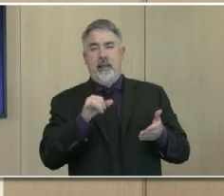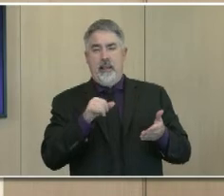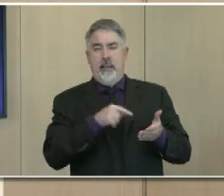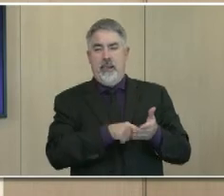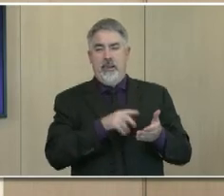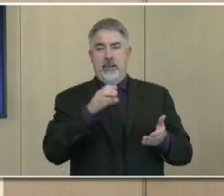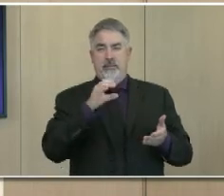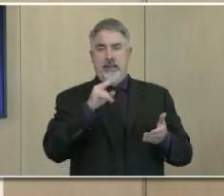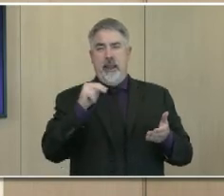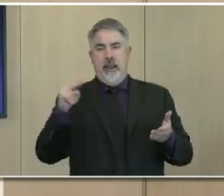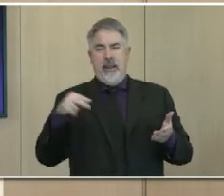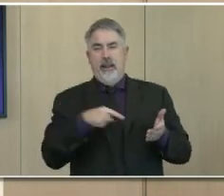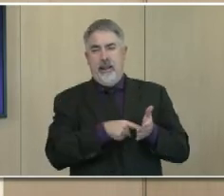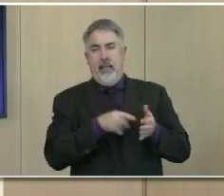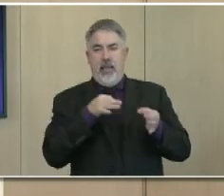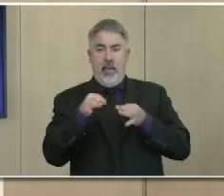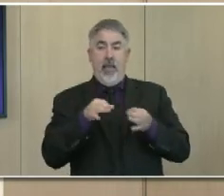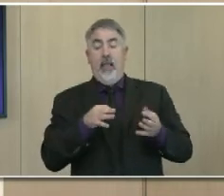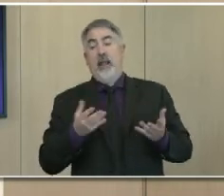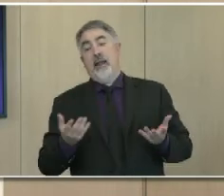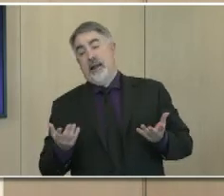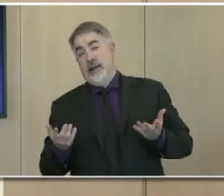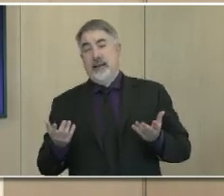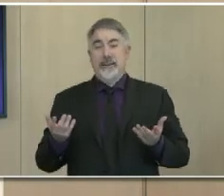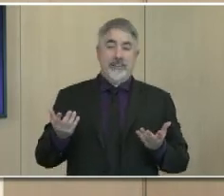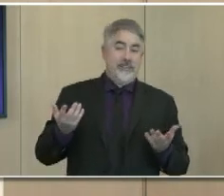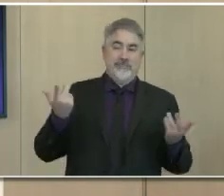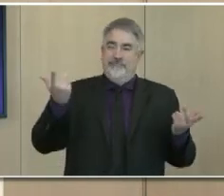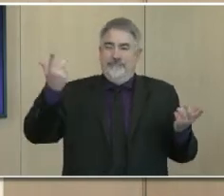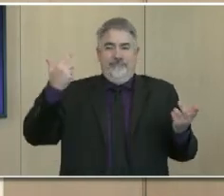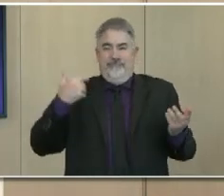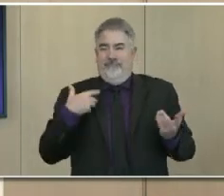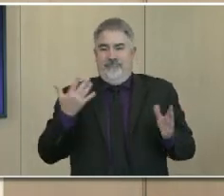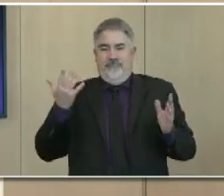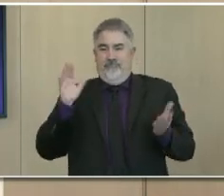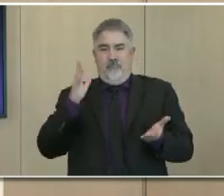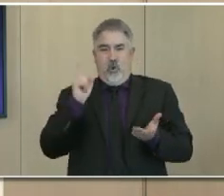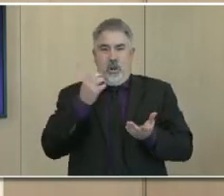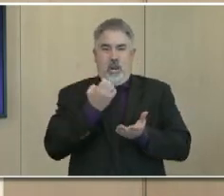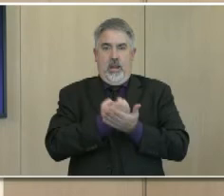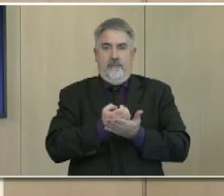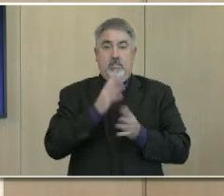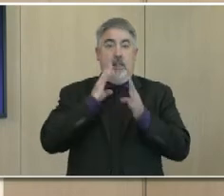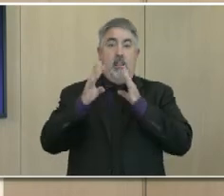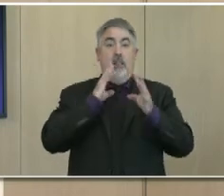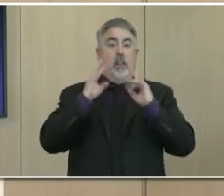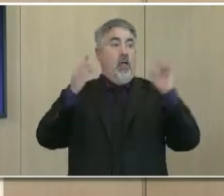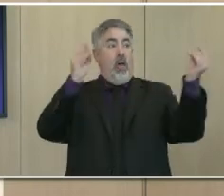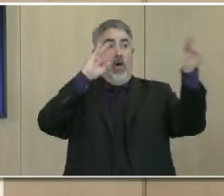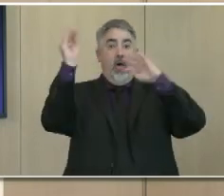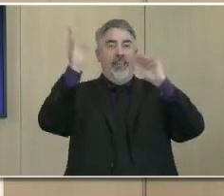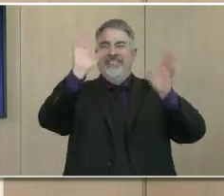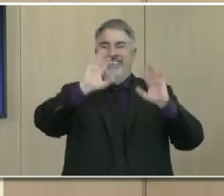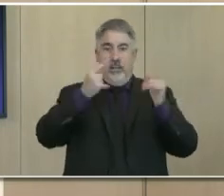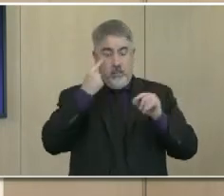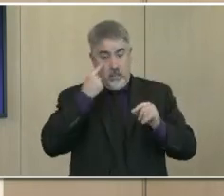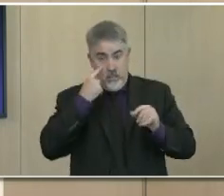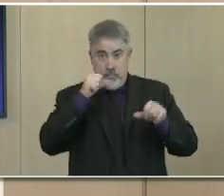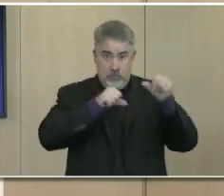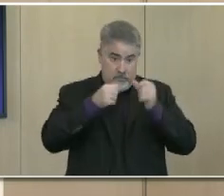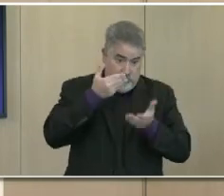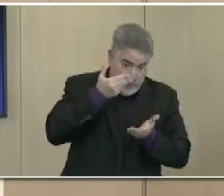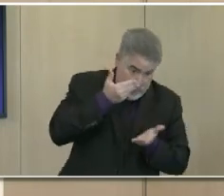we get evidence and research that shows we should be having more than a 6-foot